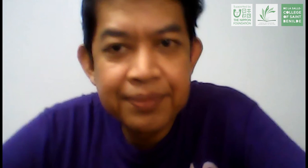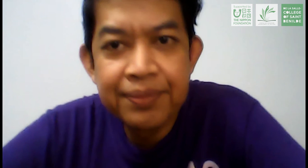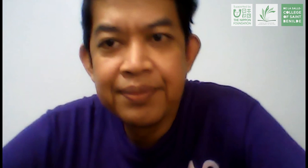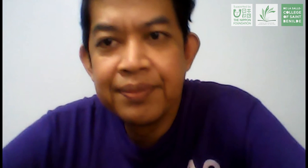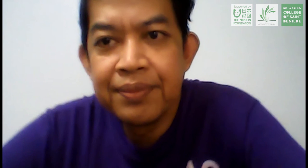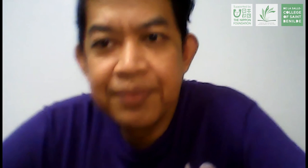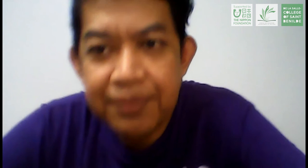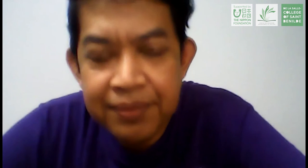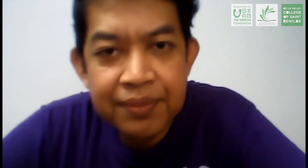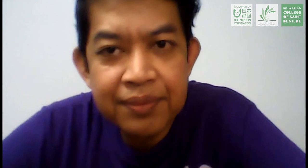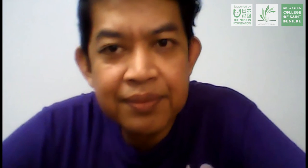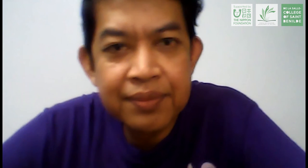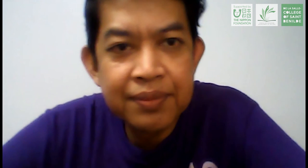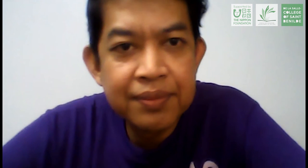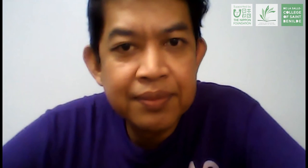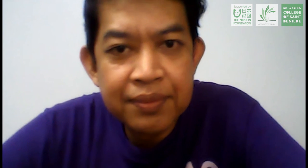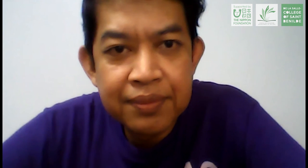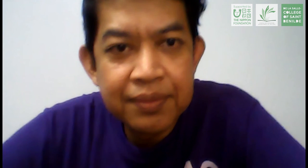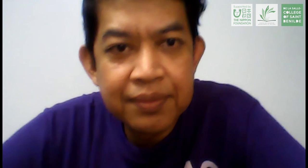That's clear. Yeah.